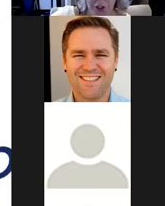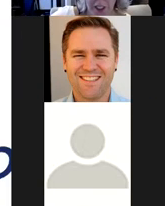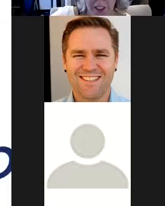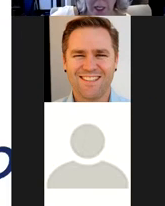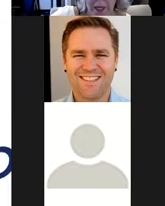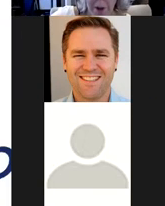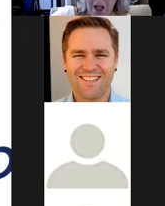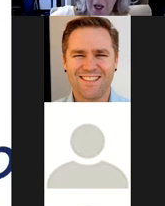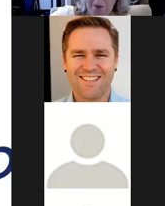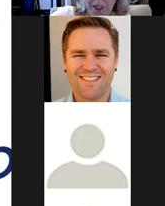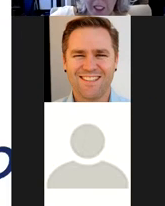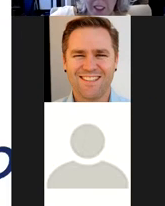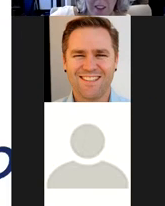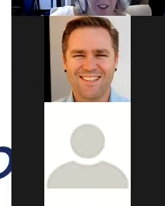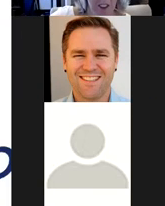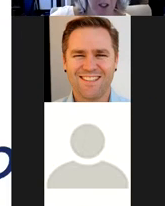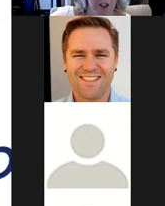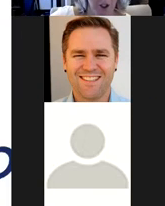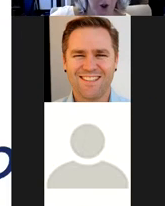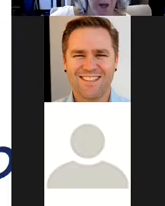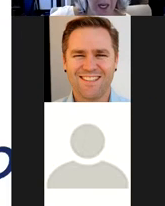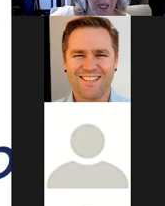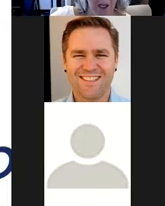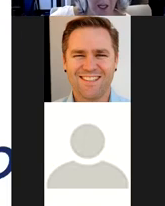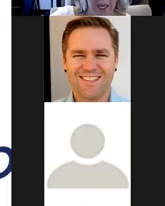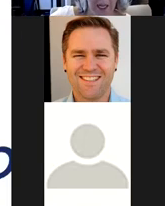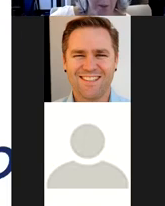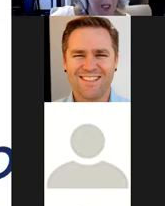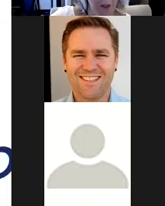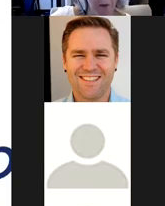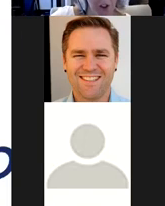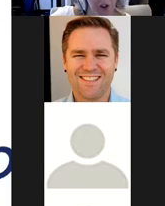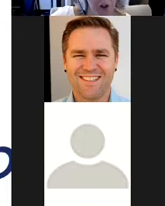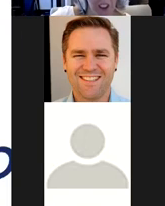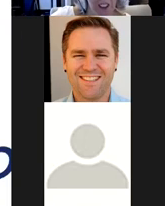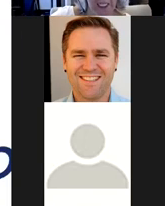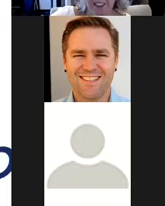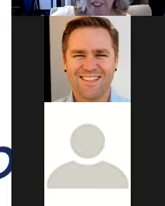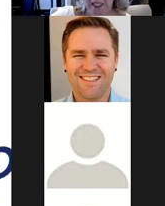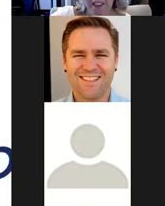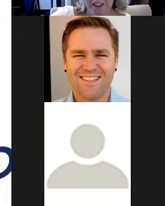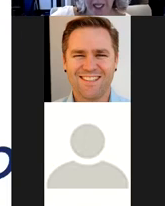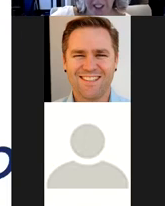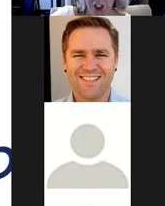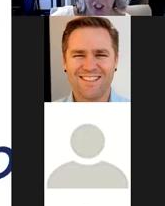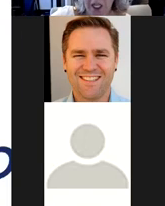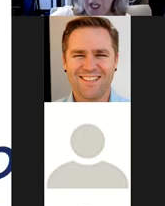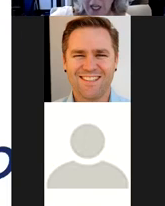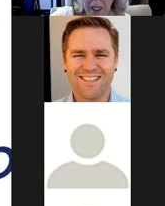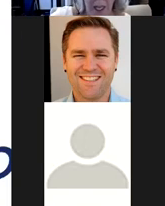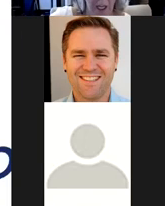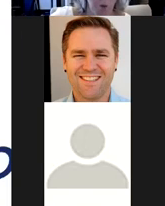interpretation during this time, Buenos días a please todos. click the Gracias por globe acompañarnos. icon Vamos at the a bottom of empezar the en unos screen momentos. and select Si necesitan